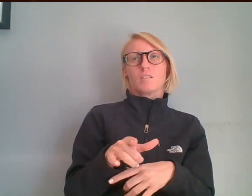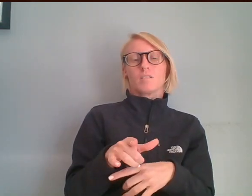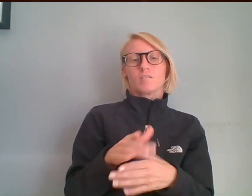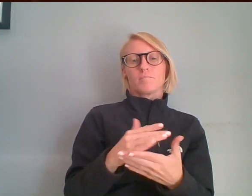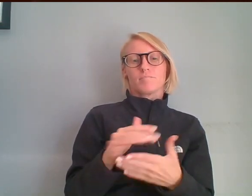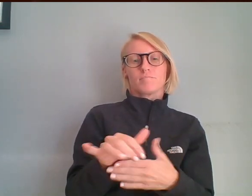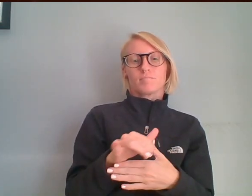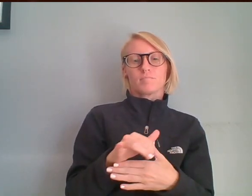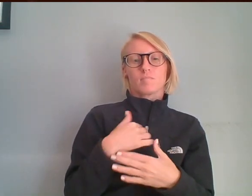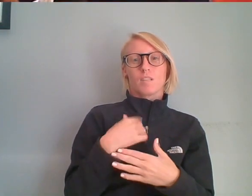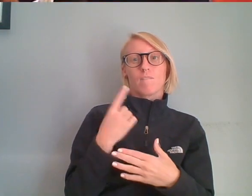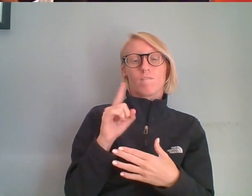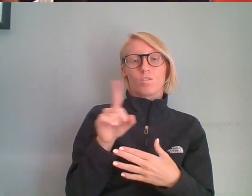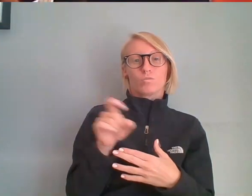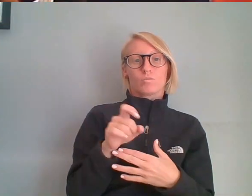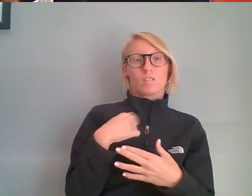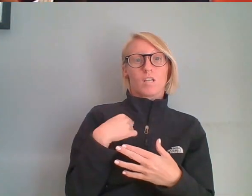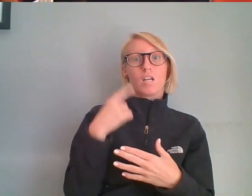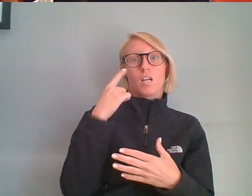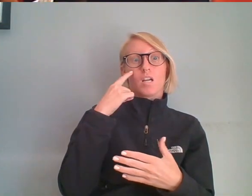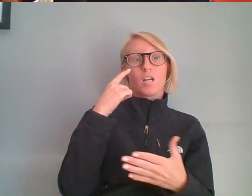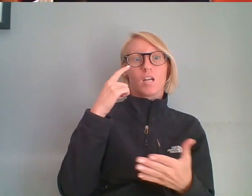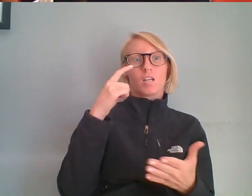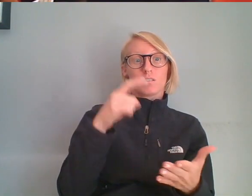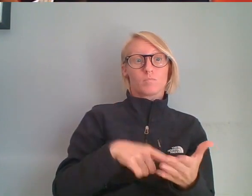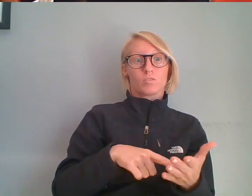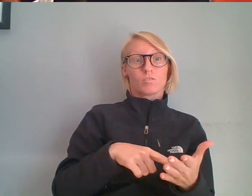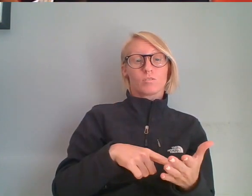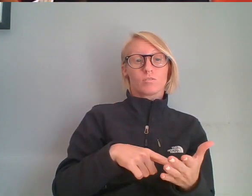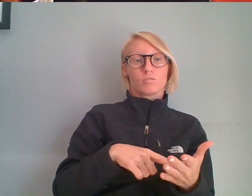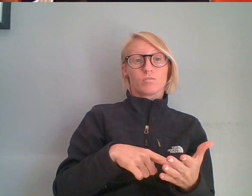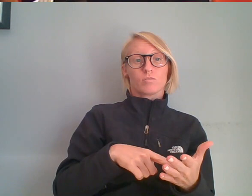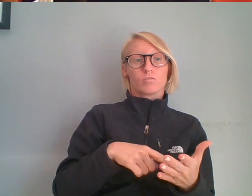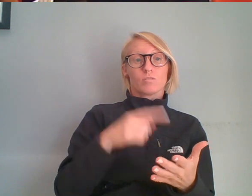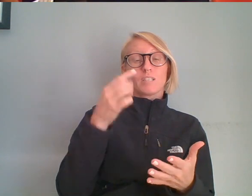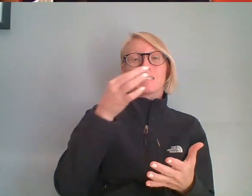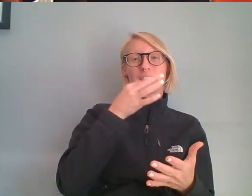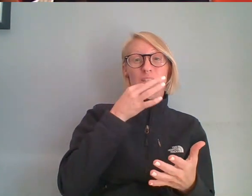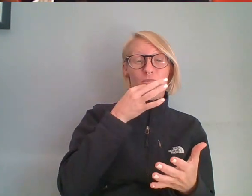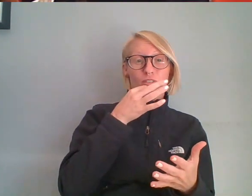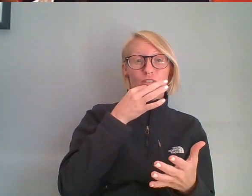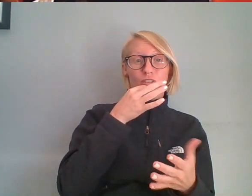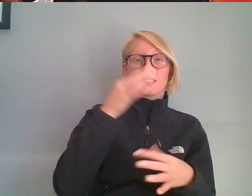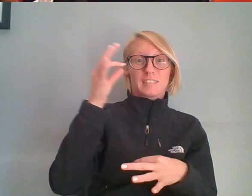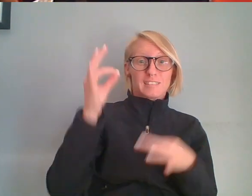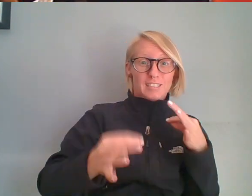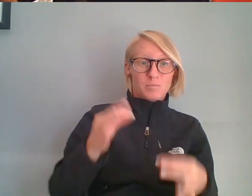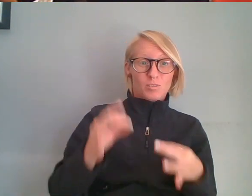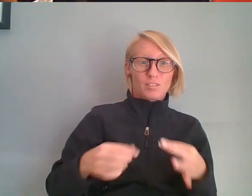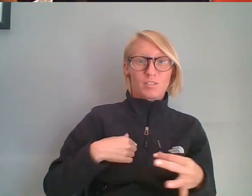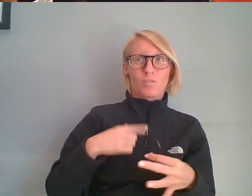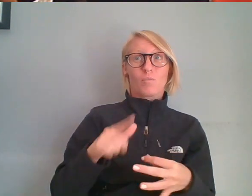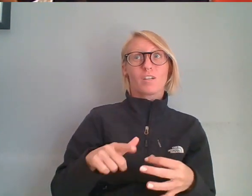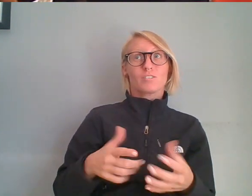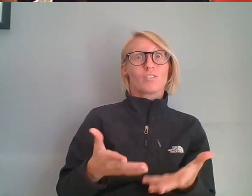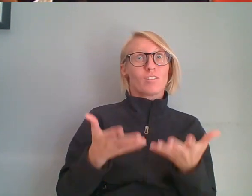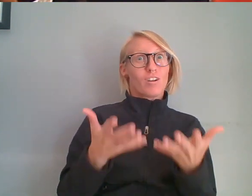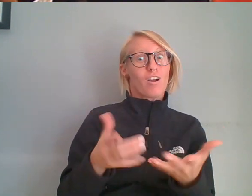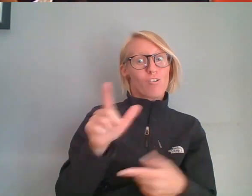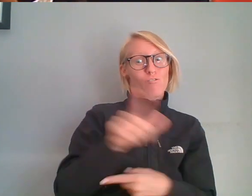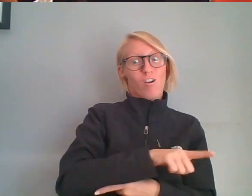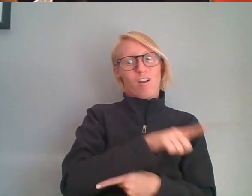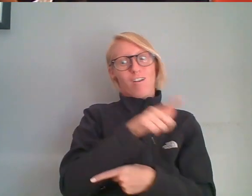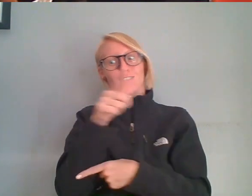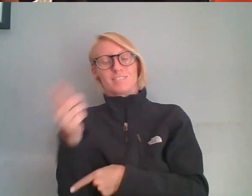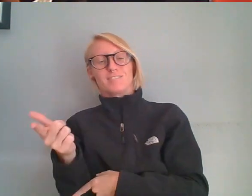expert witness testimony. What's your recommendation for handling cross-examination, specifically? I feel like I'm being